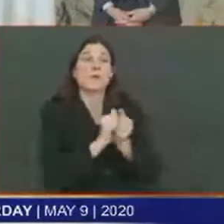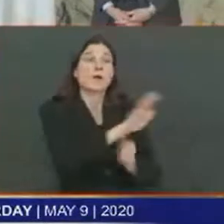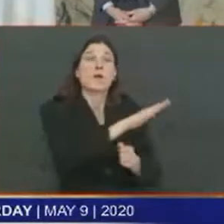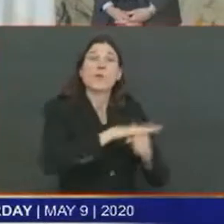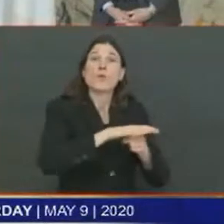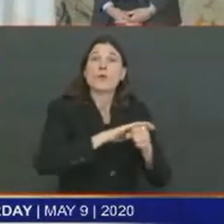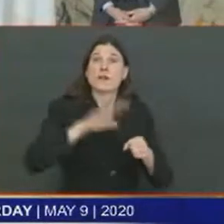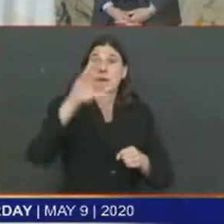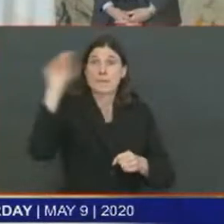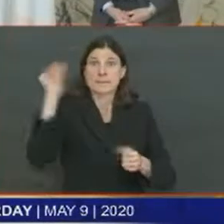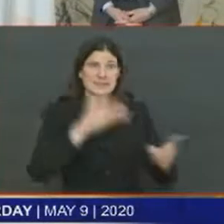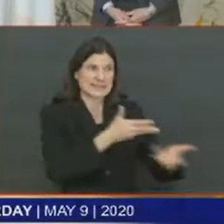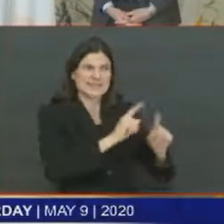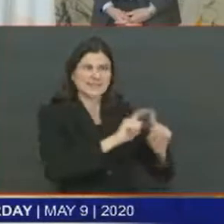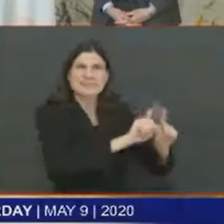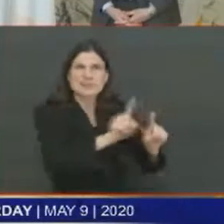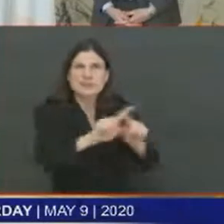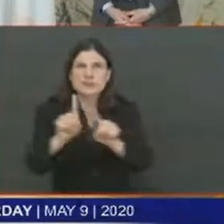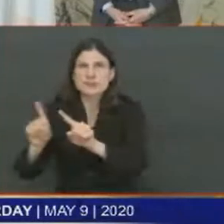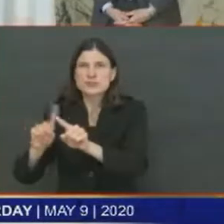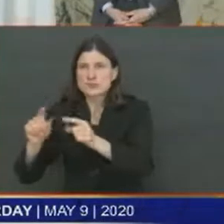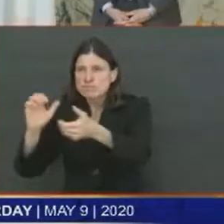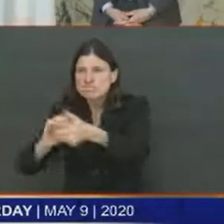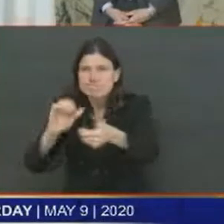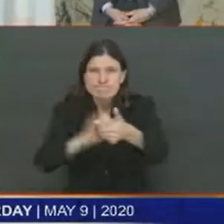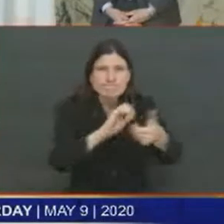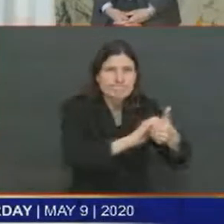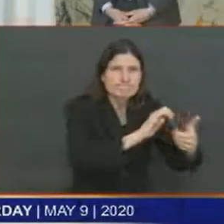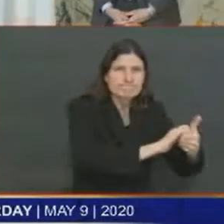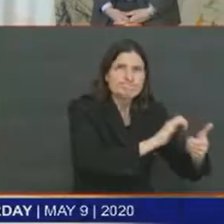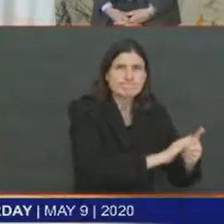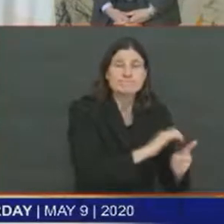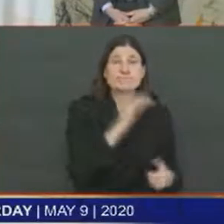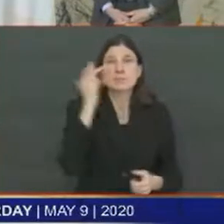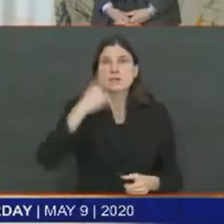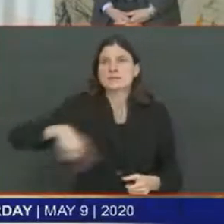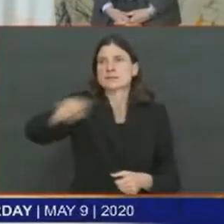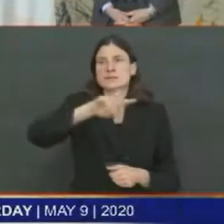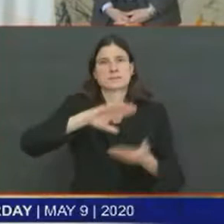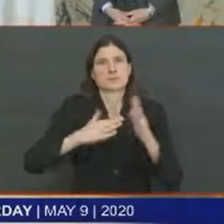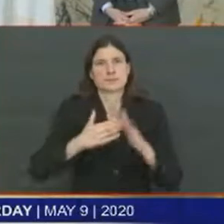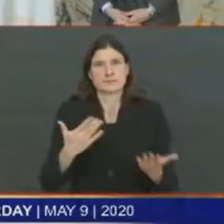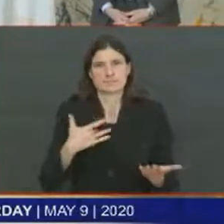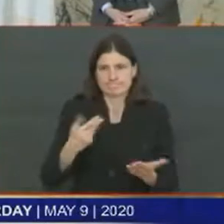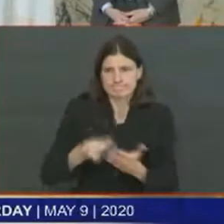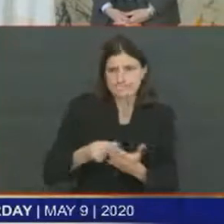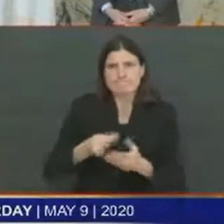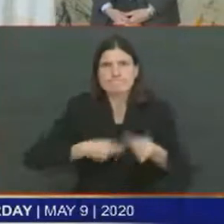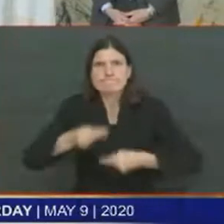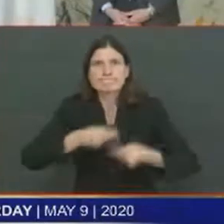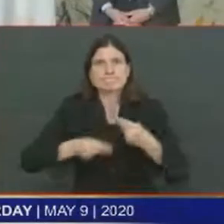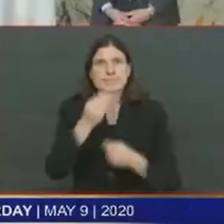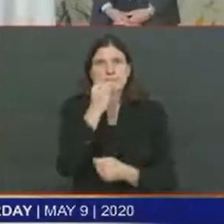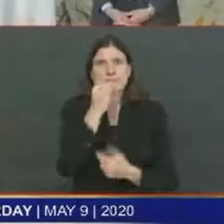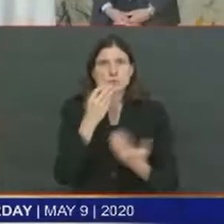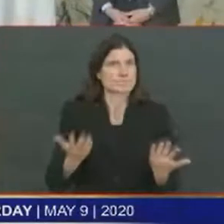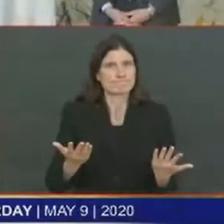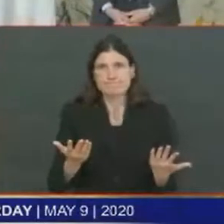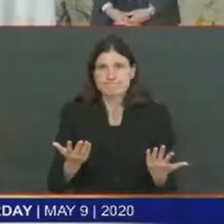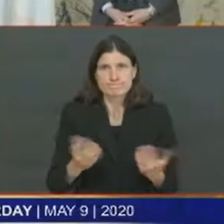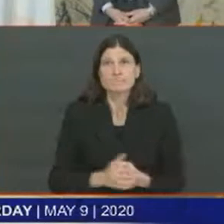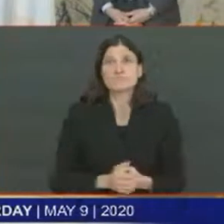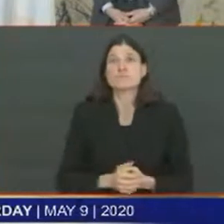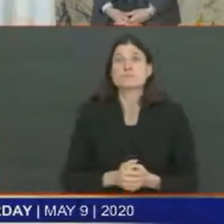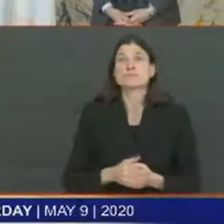by the COVID pandemic. You should know this was a top priority for Senators Reid, Whitehouse, and Congressman Langevin and